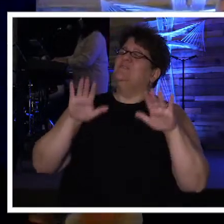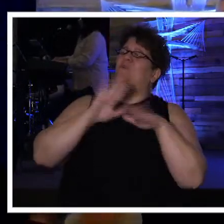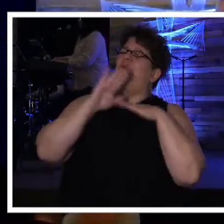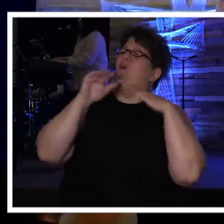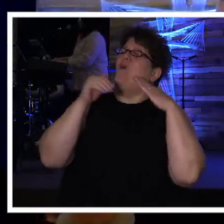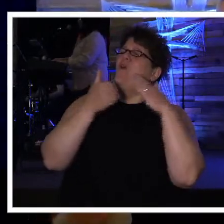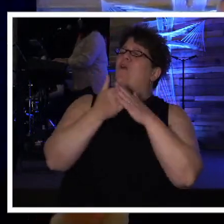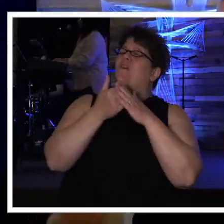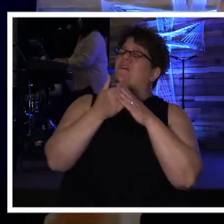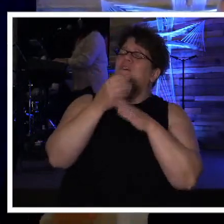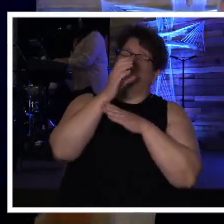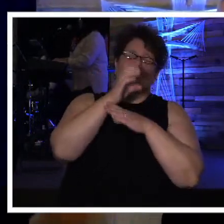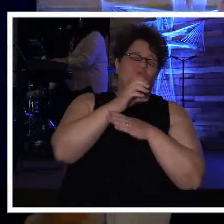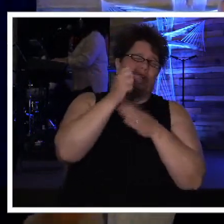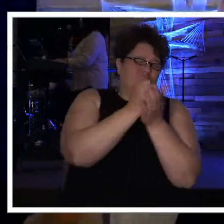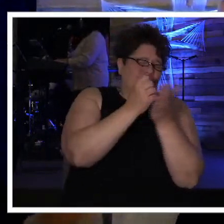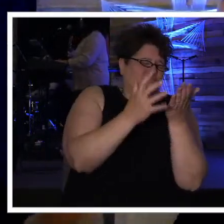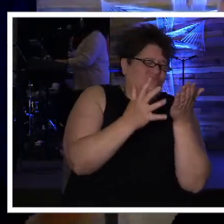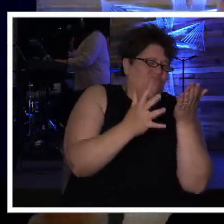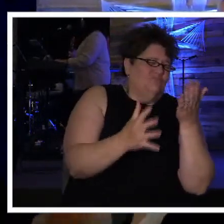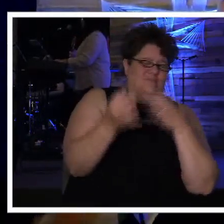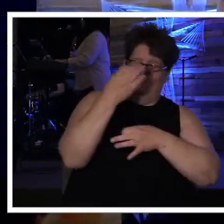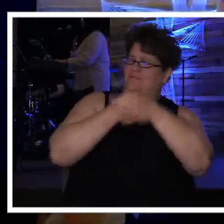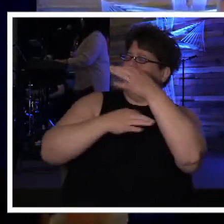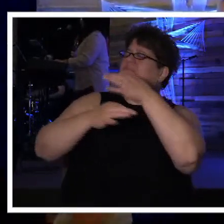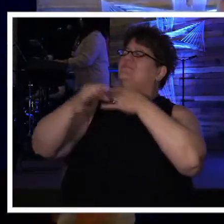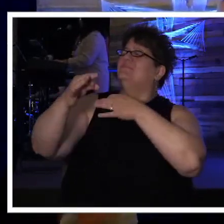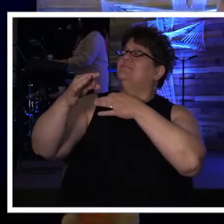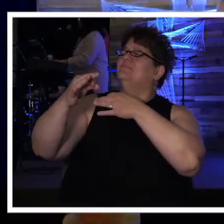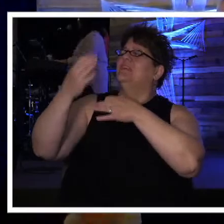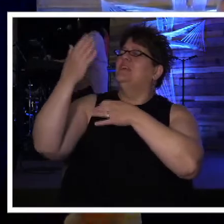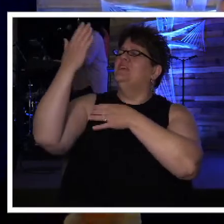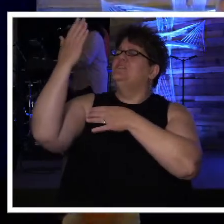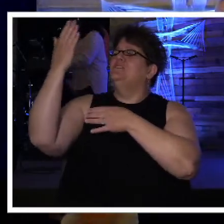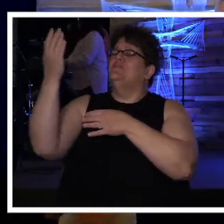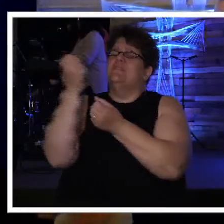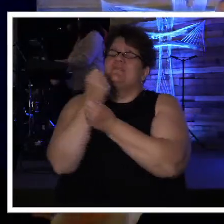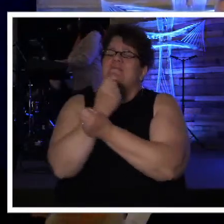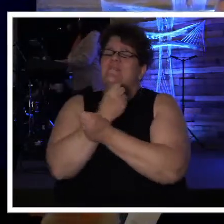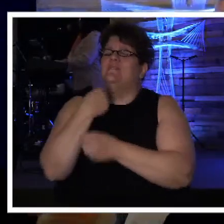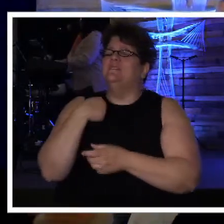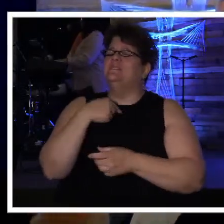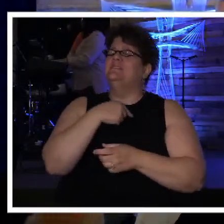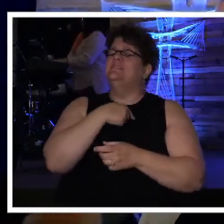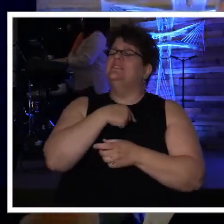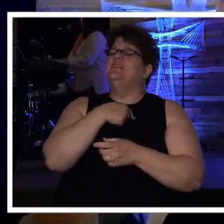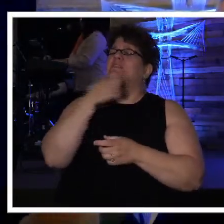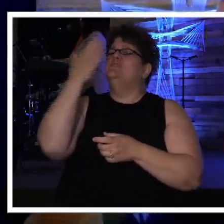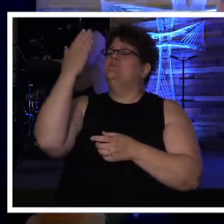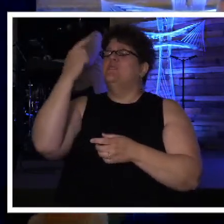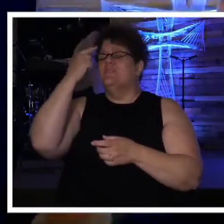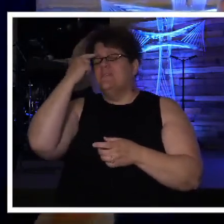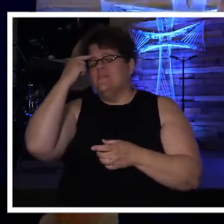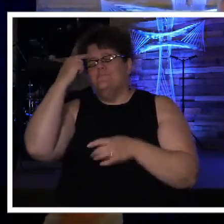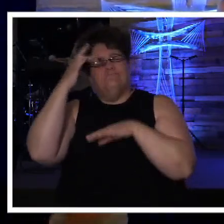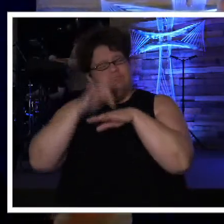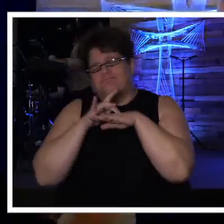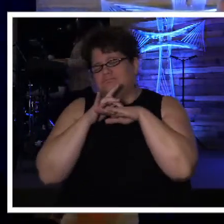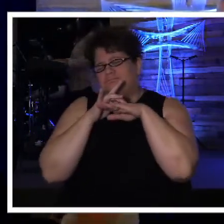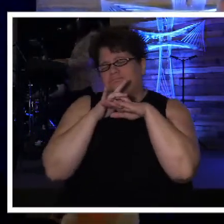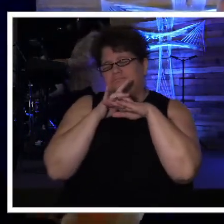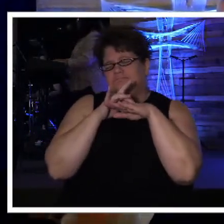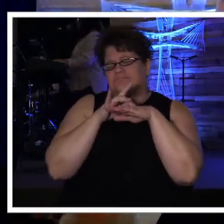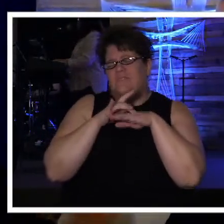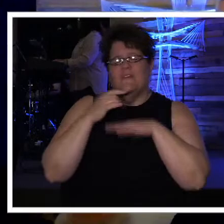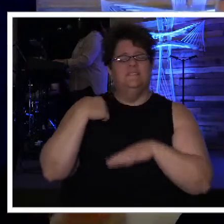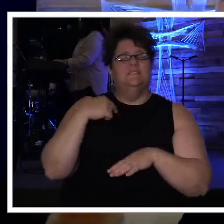cross. You took our place, God. We were on your minds as you were being tortured and you were hung. God, we thank you